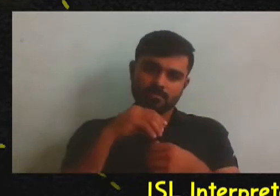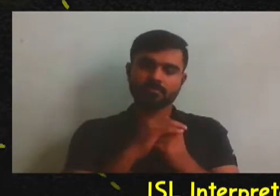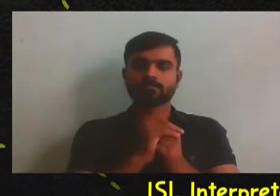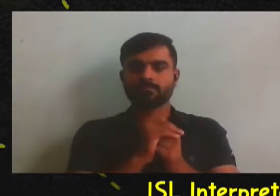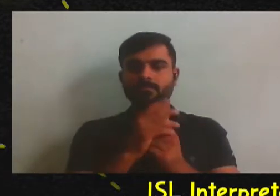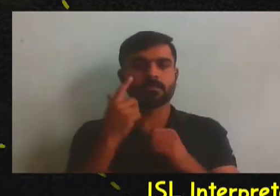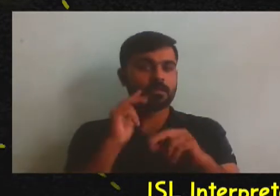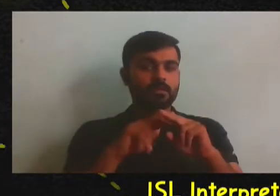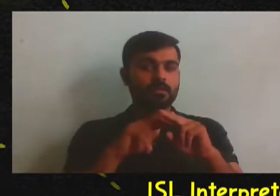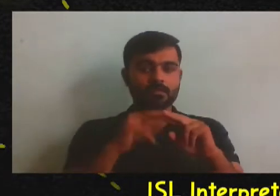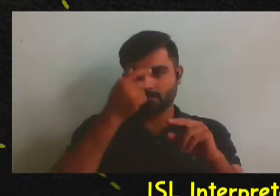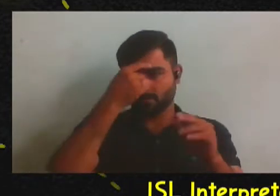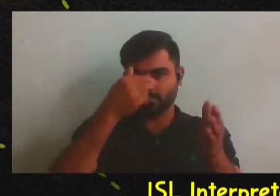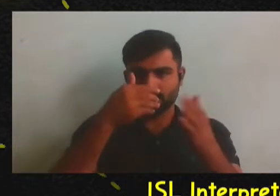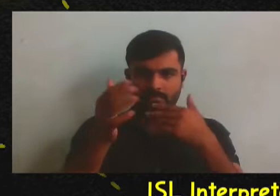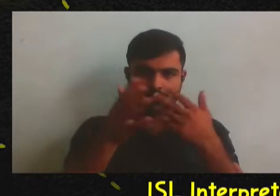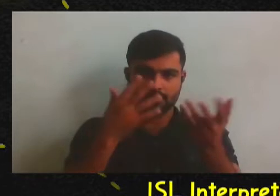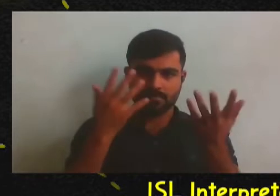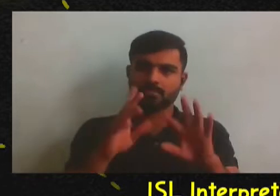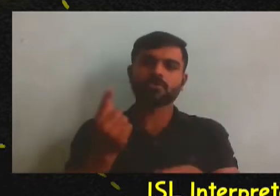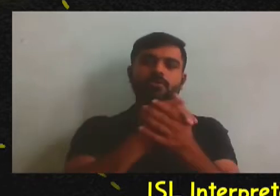don't mind use of French.